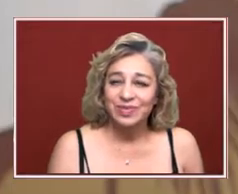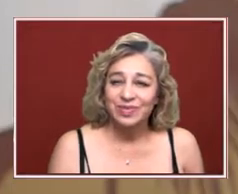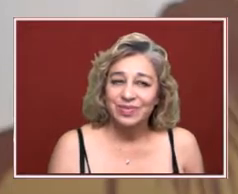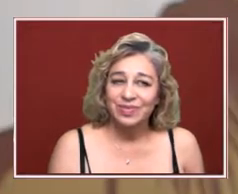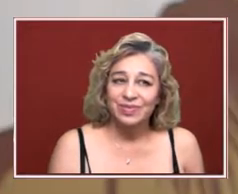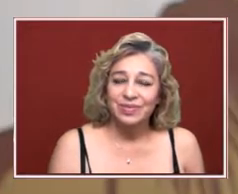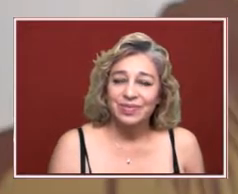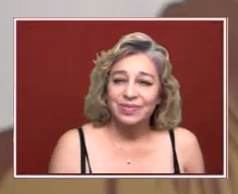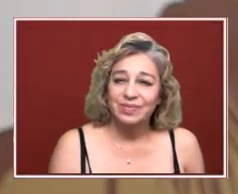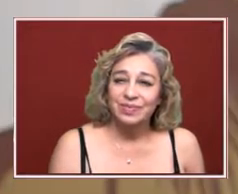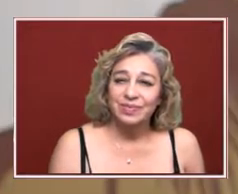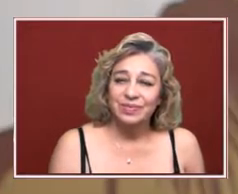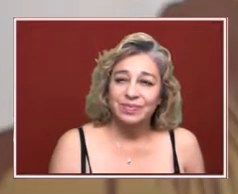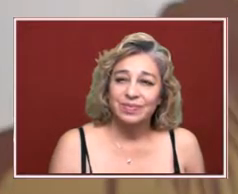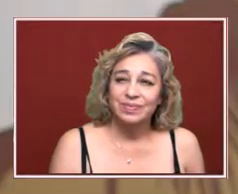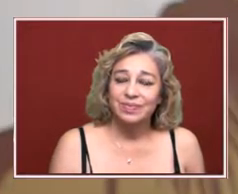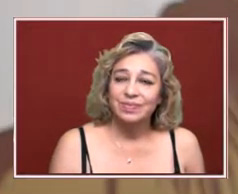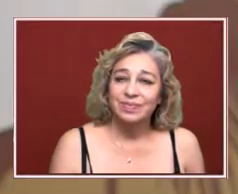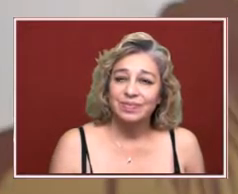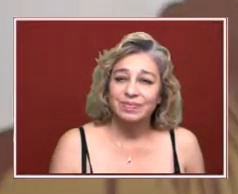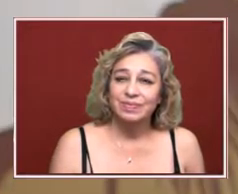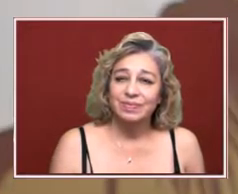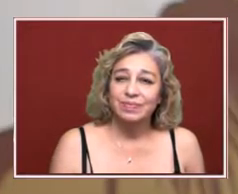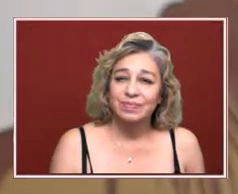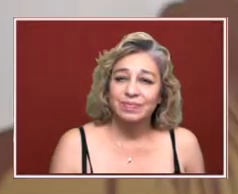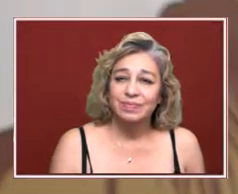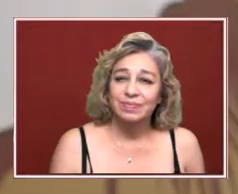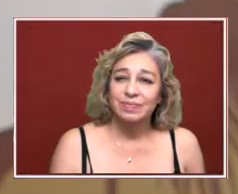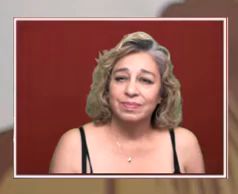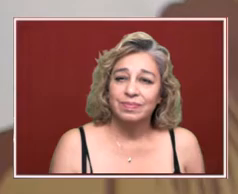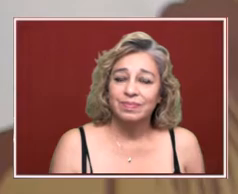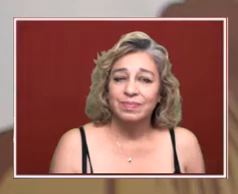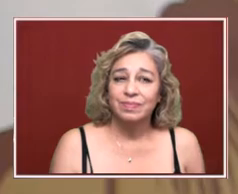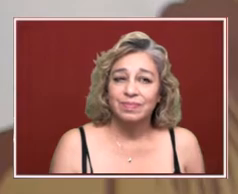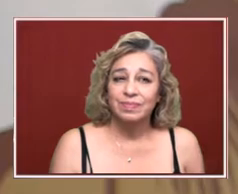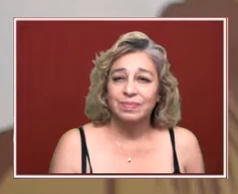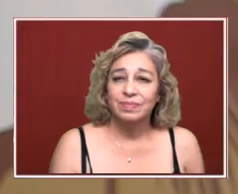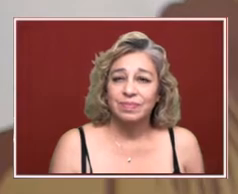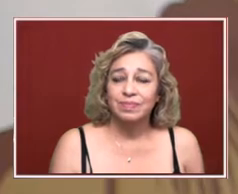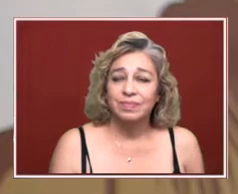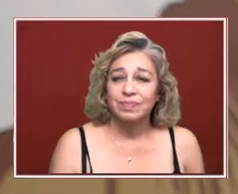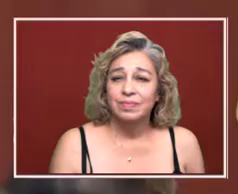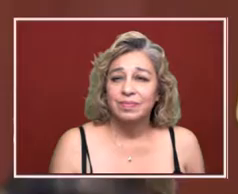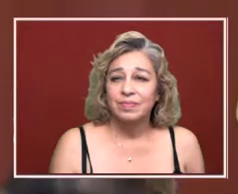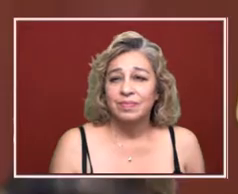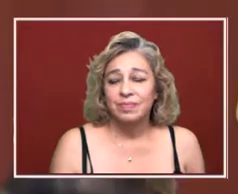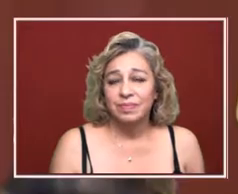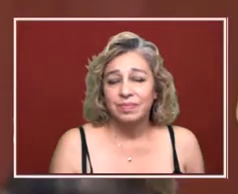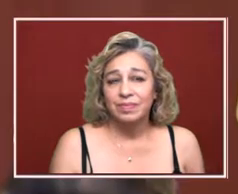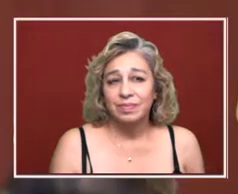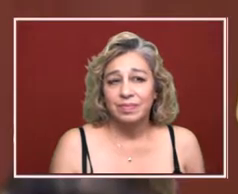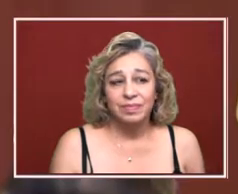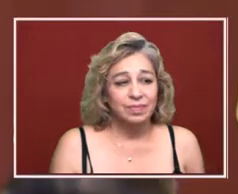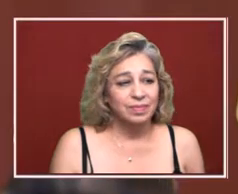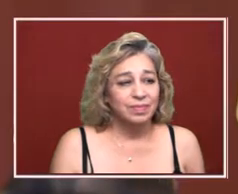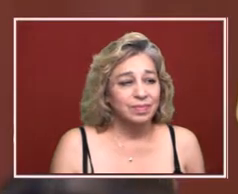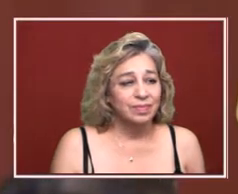Aún con esa aportación que significan las remesas, nosotros no